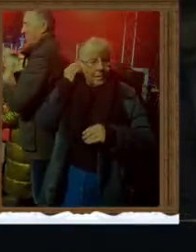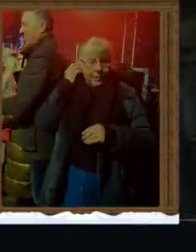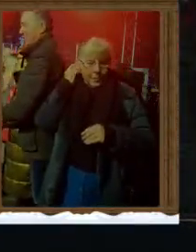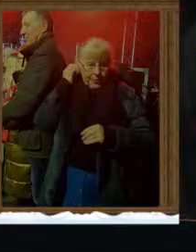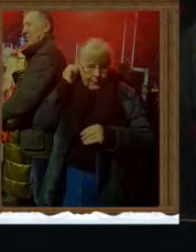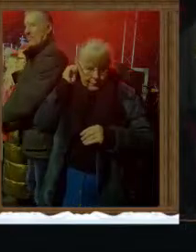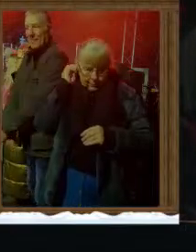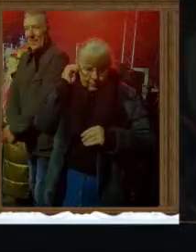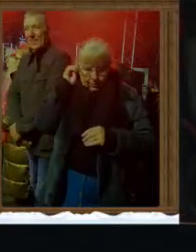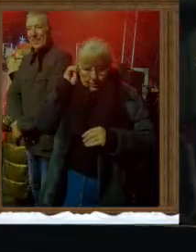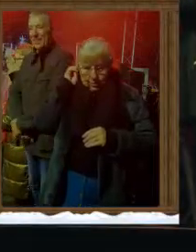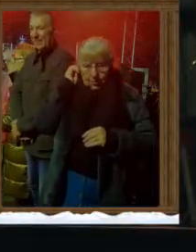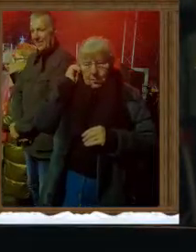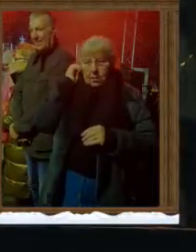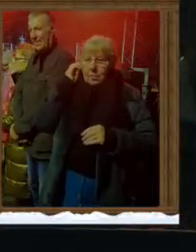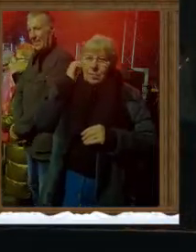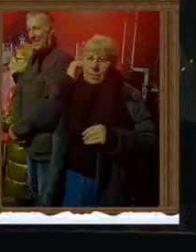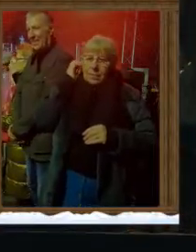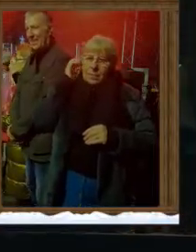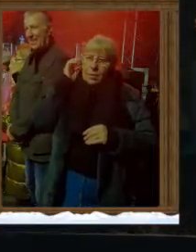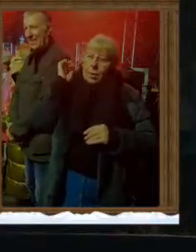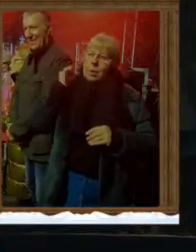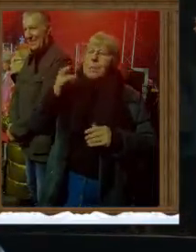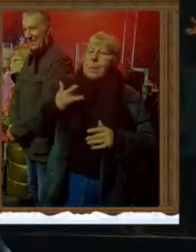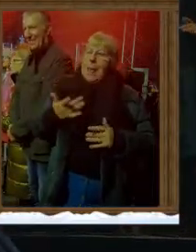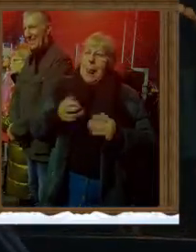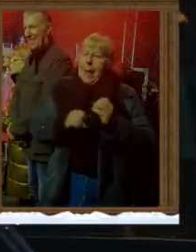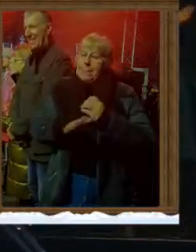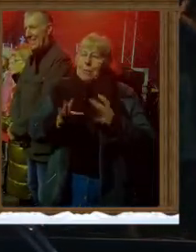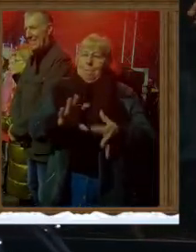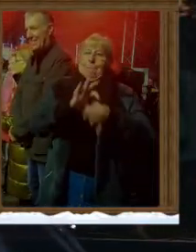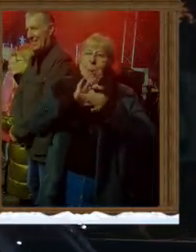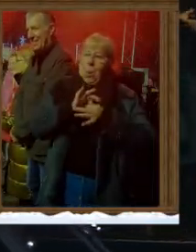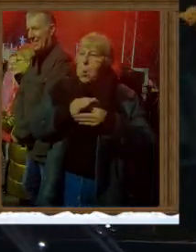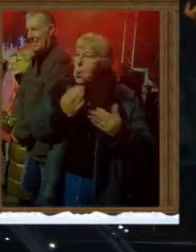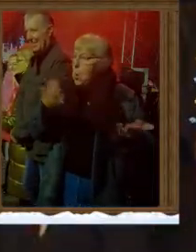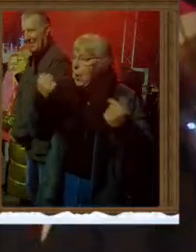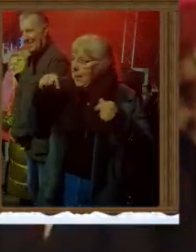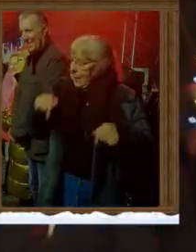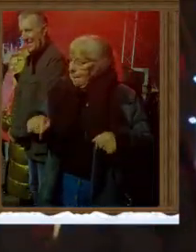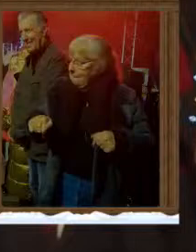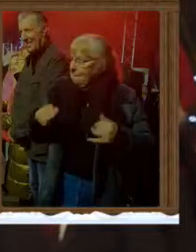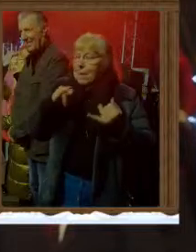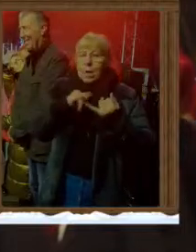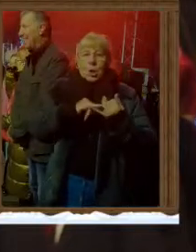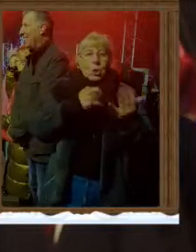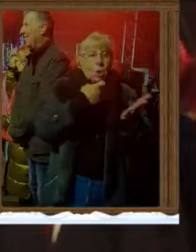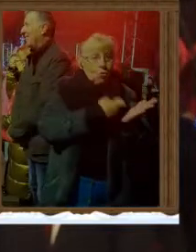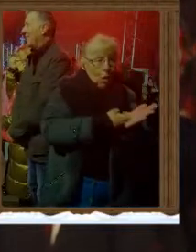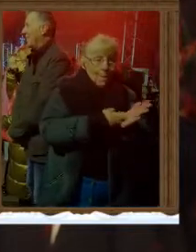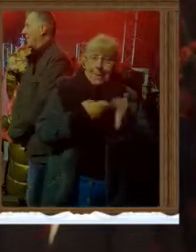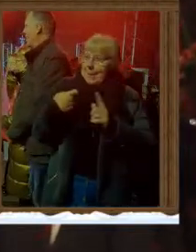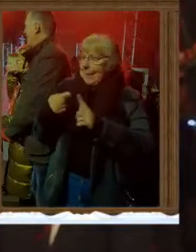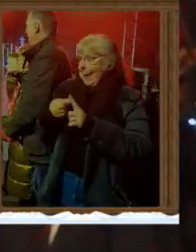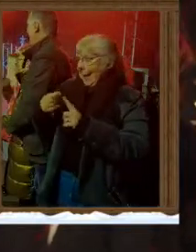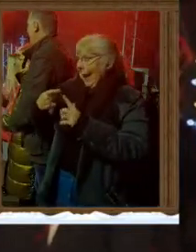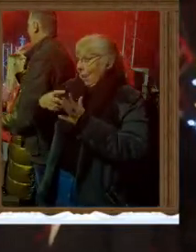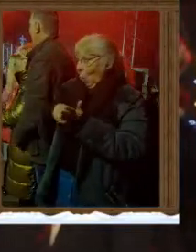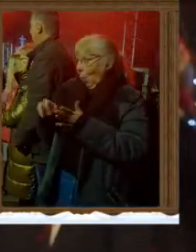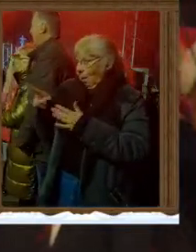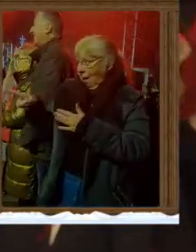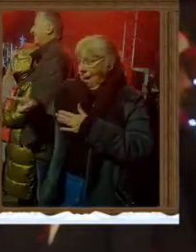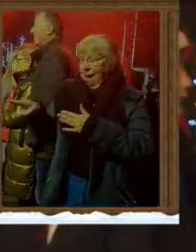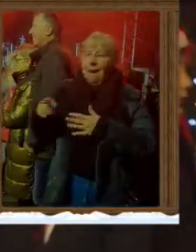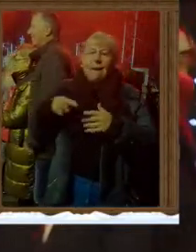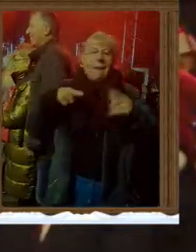So, if you're just joining us tonight on our live stream, very welcome along from me, Stuart Robinson, and Kat Walker. Hello, everybody. From Cool FM's Cool